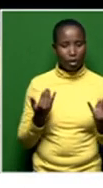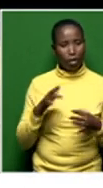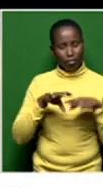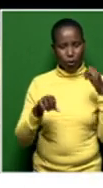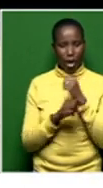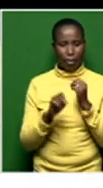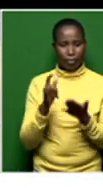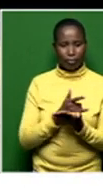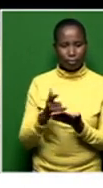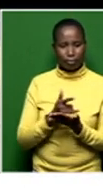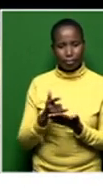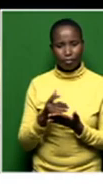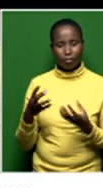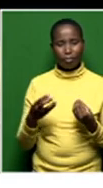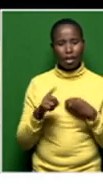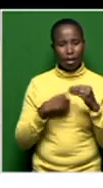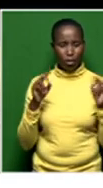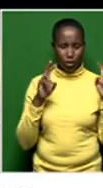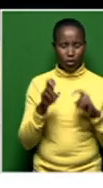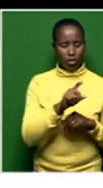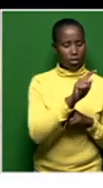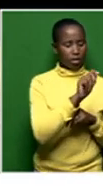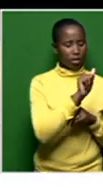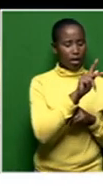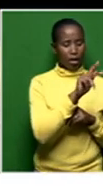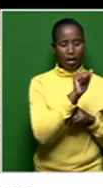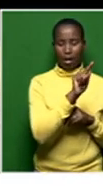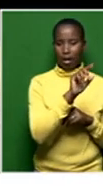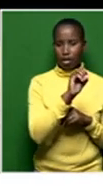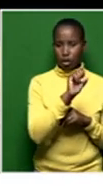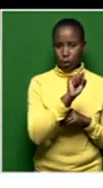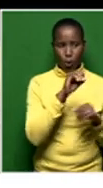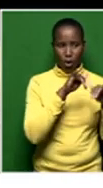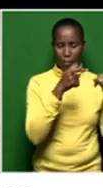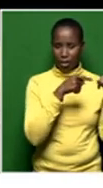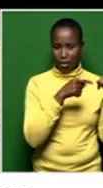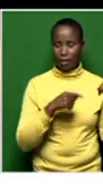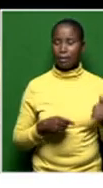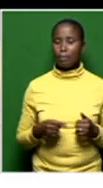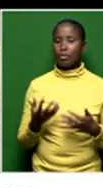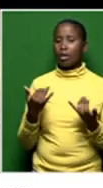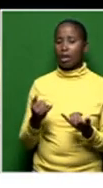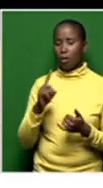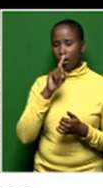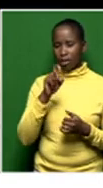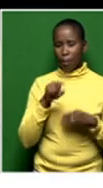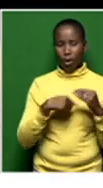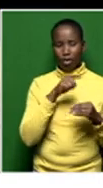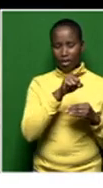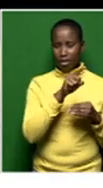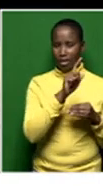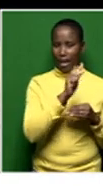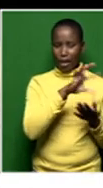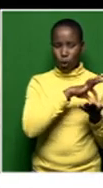up the conversation with regards to Takadzo and this. Zazi, I mean, the question marks around this deal, there's